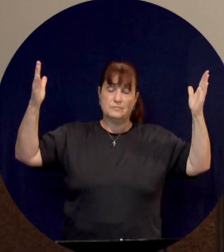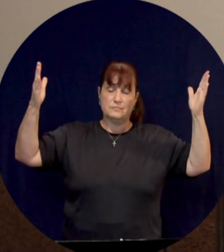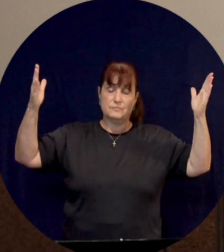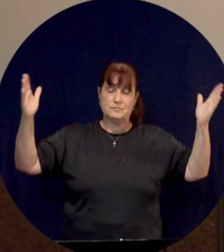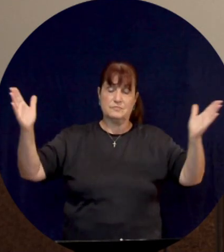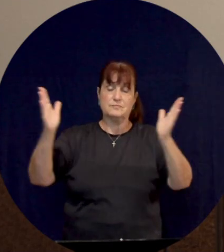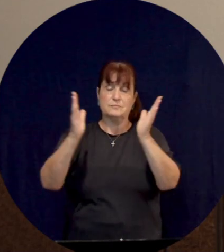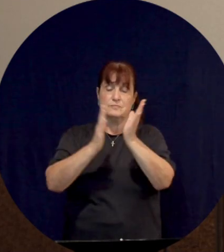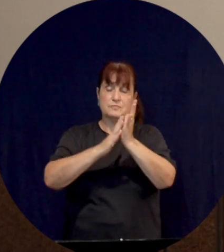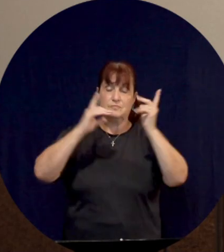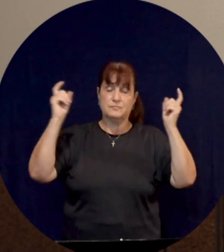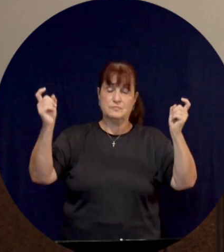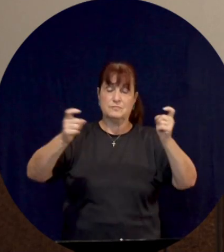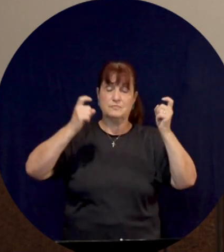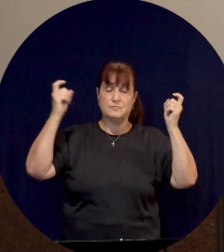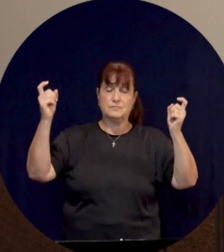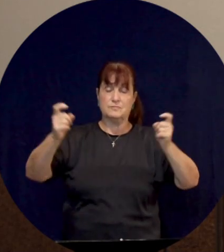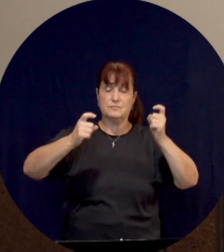alleluia,